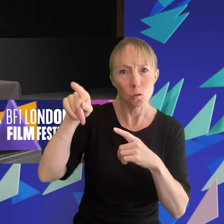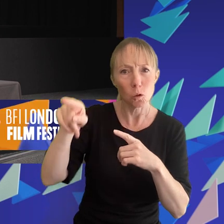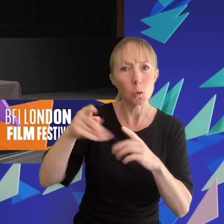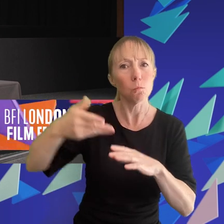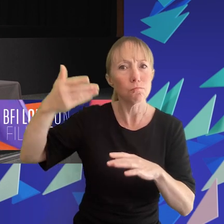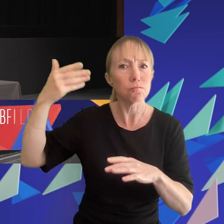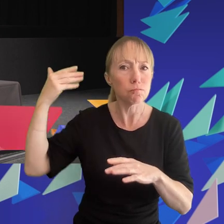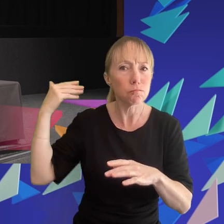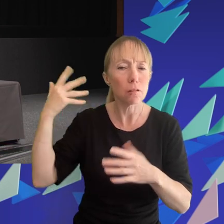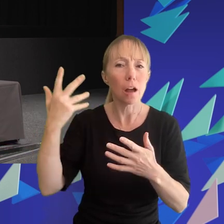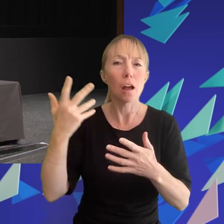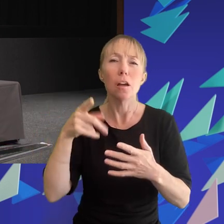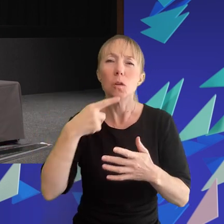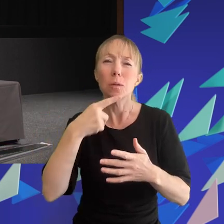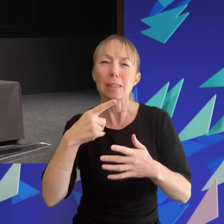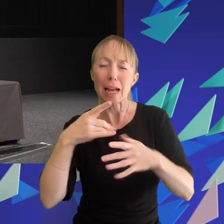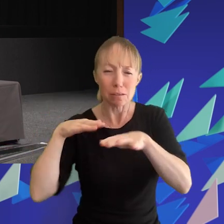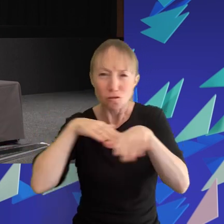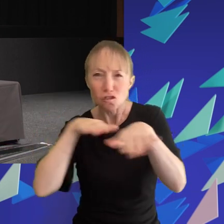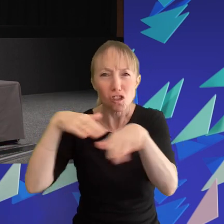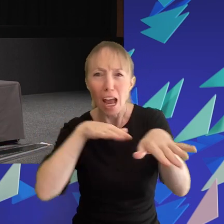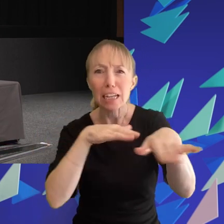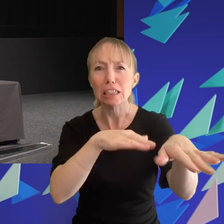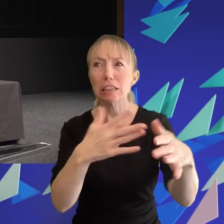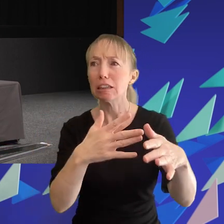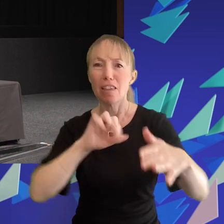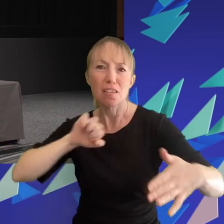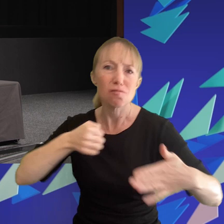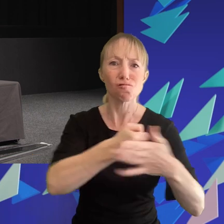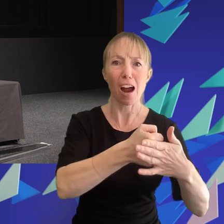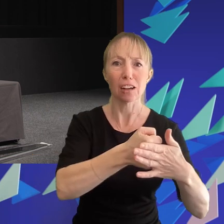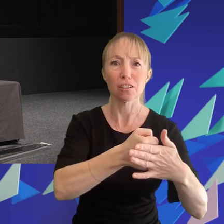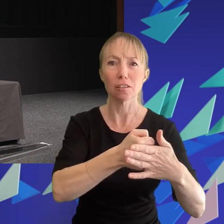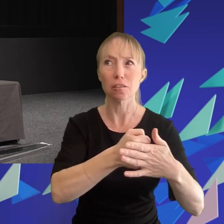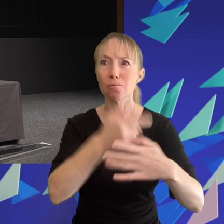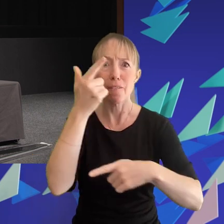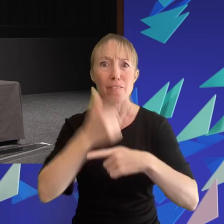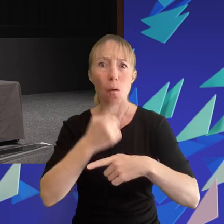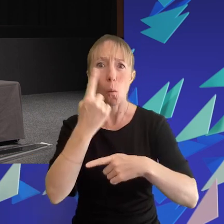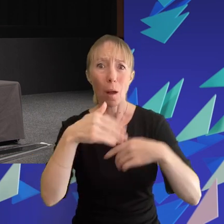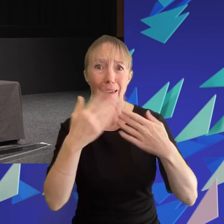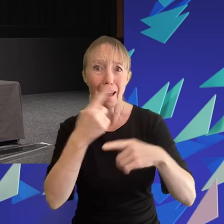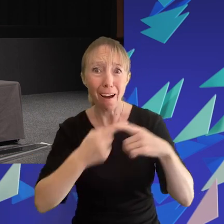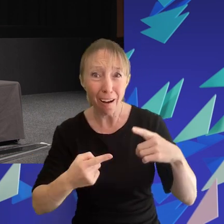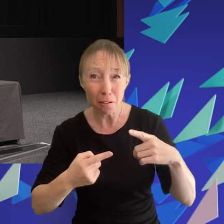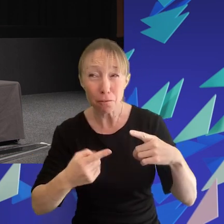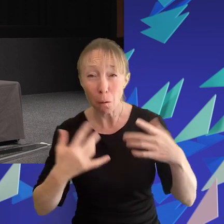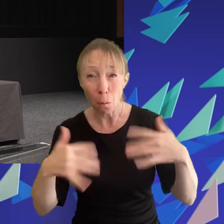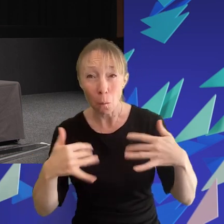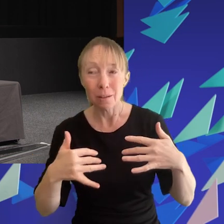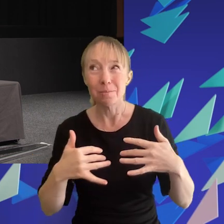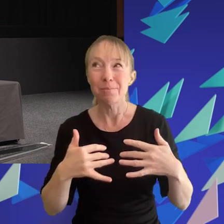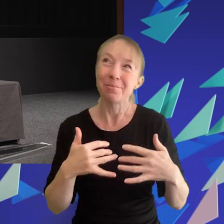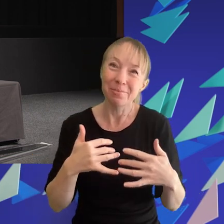and you said that the chase sequence of this film and the crash was filmed in a day and a half?